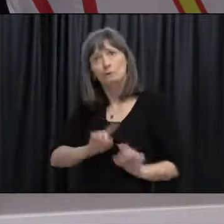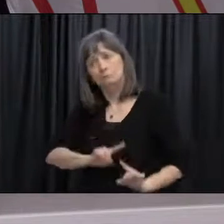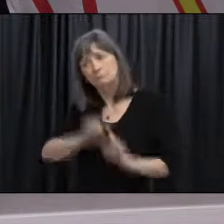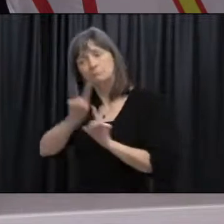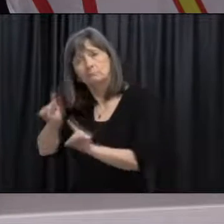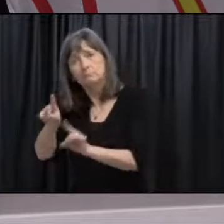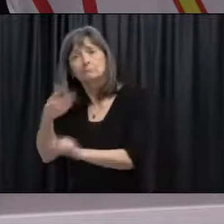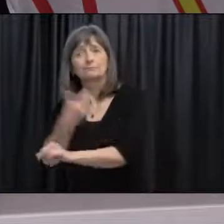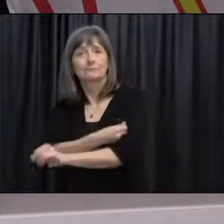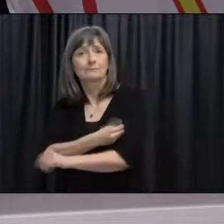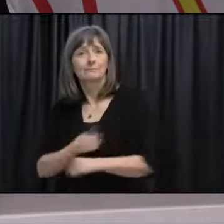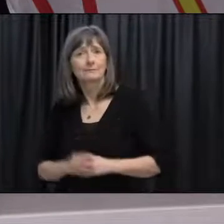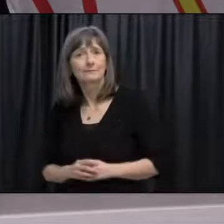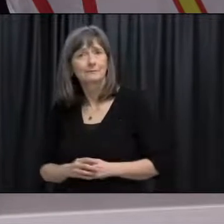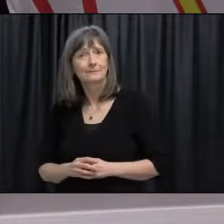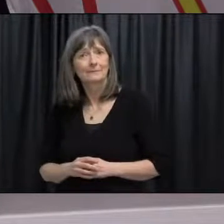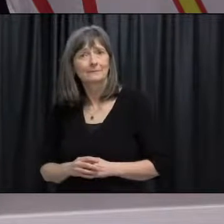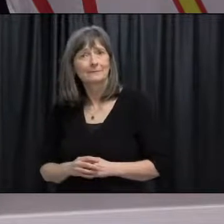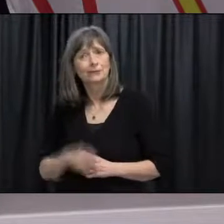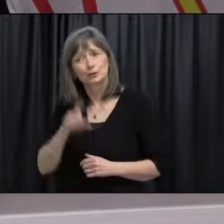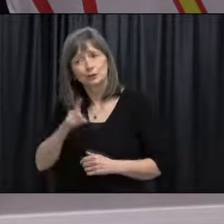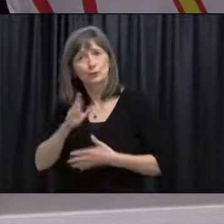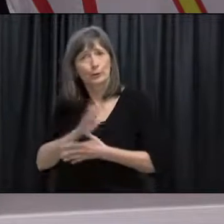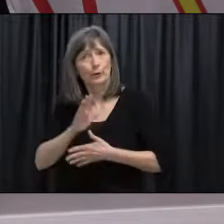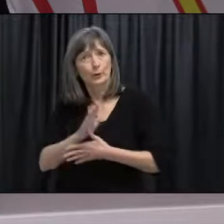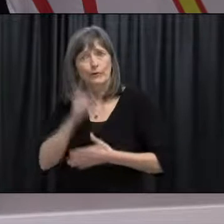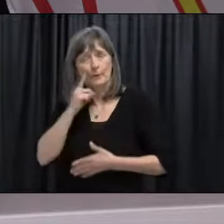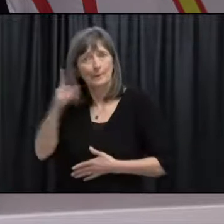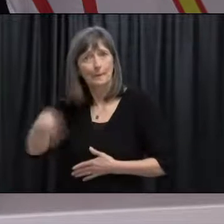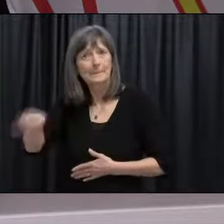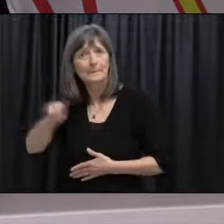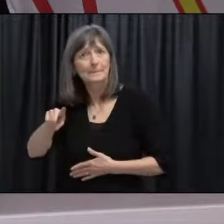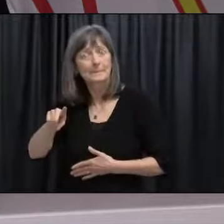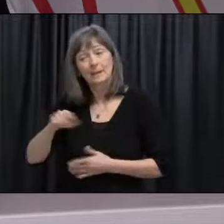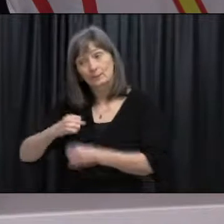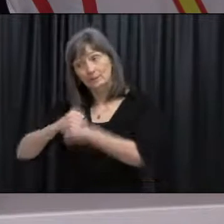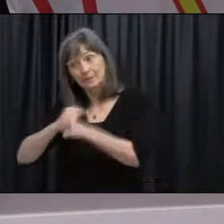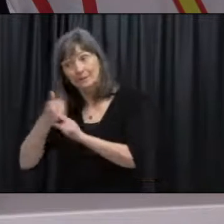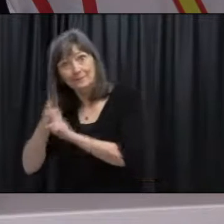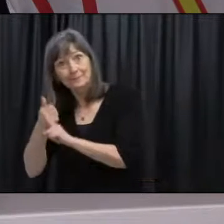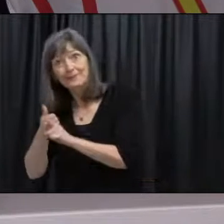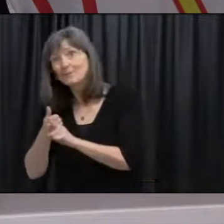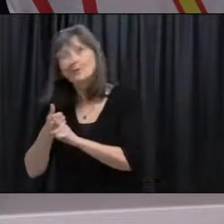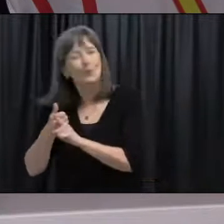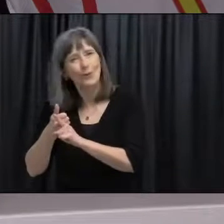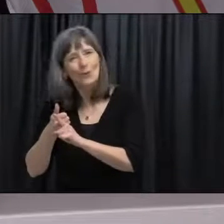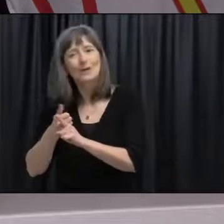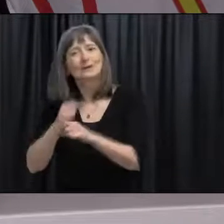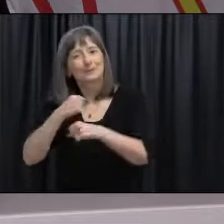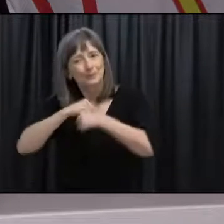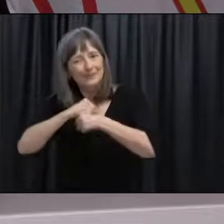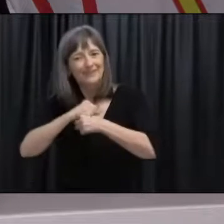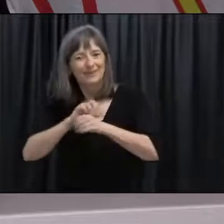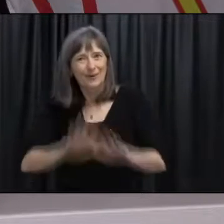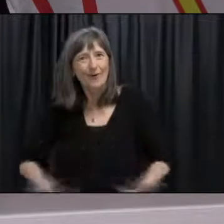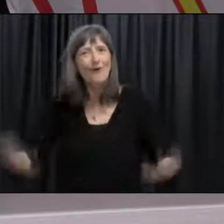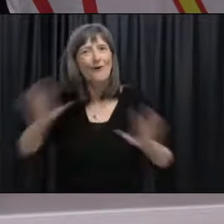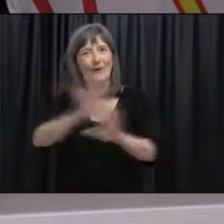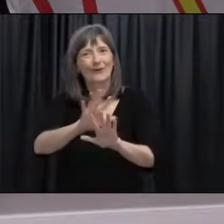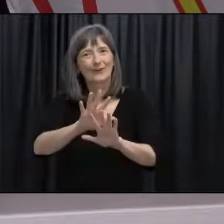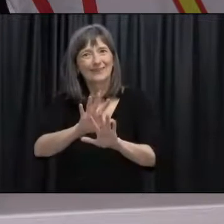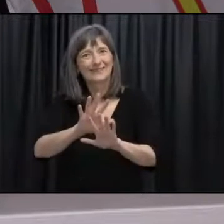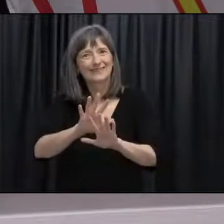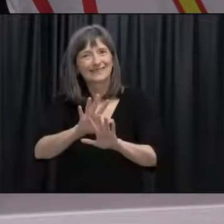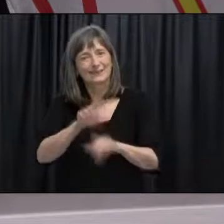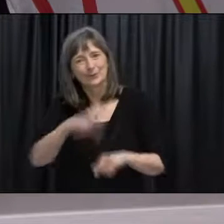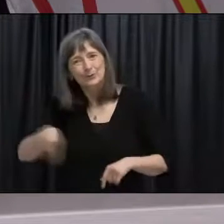Level 5 need to be vaccinated to protect not just themselves, but our whole community and our whole